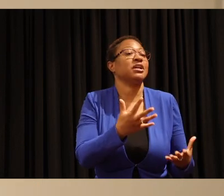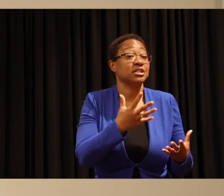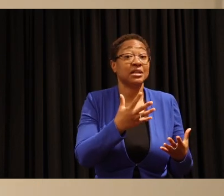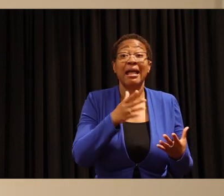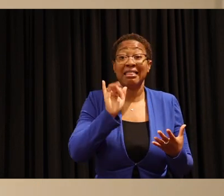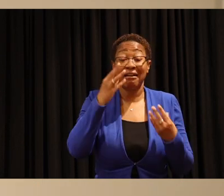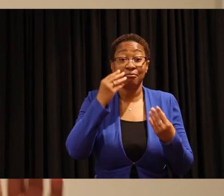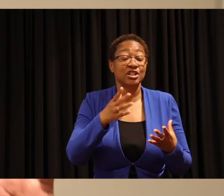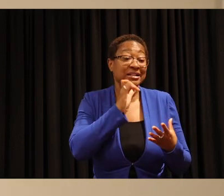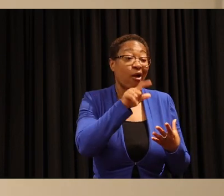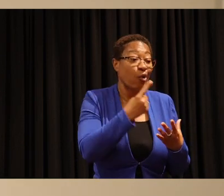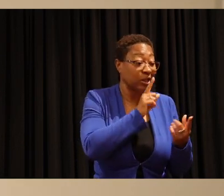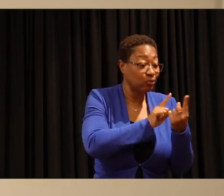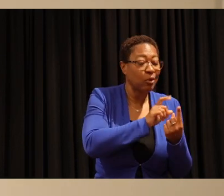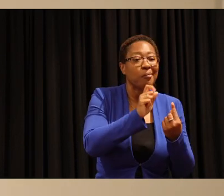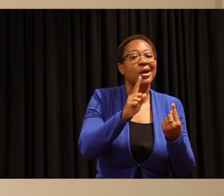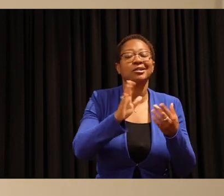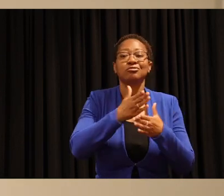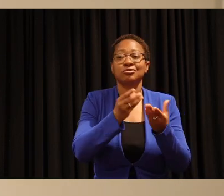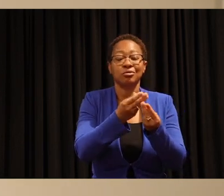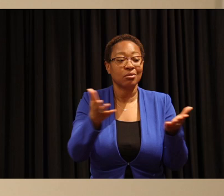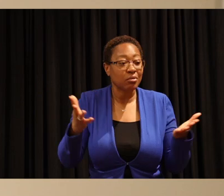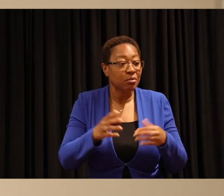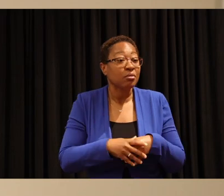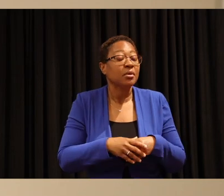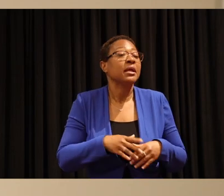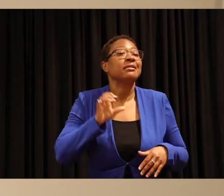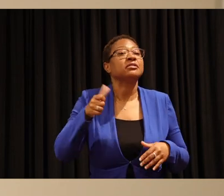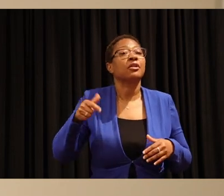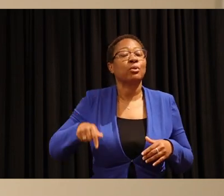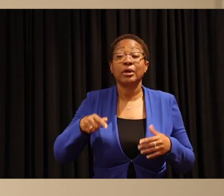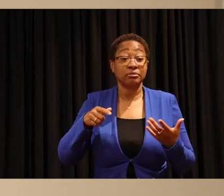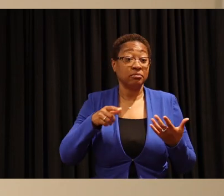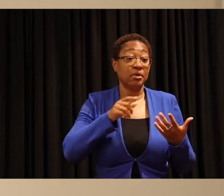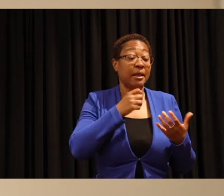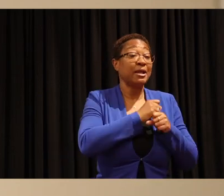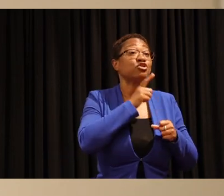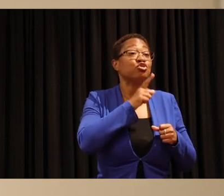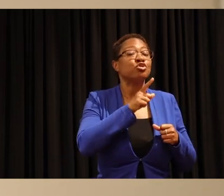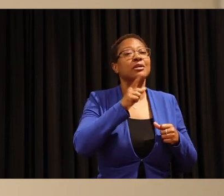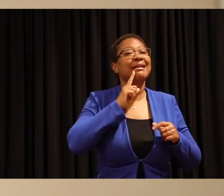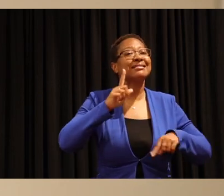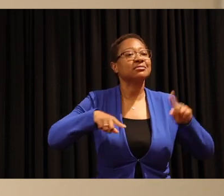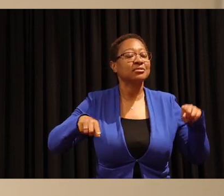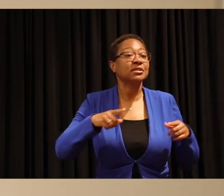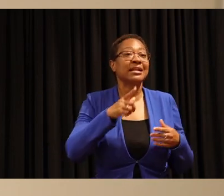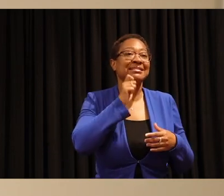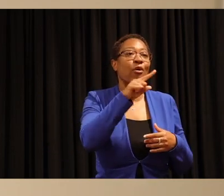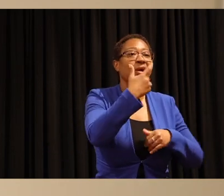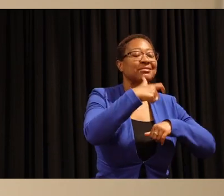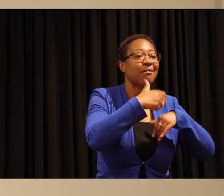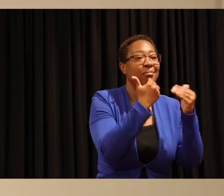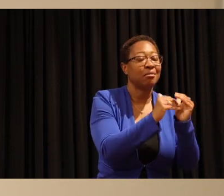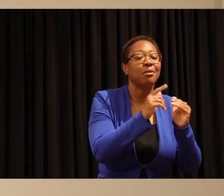they can know, hey, I work thirds, I can't do that one. Oh, here's one that's available for me that's right in the middle of the after, I could go to this one. Or here's one